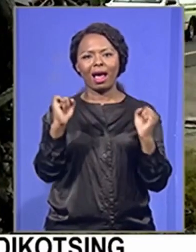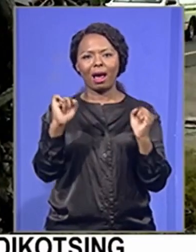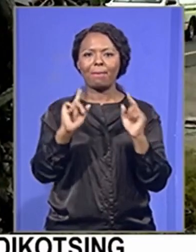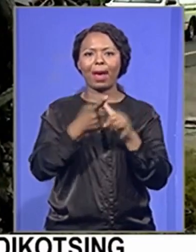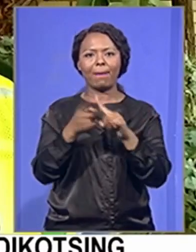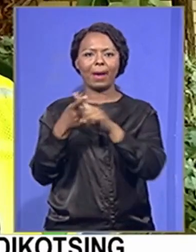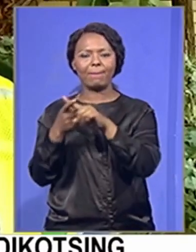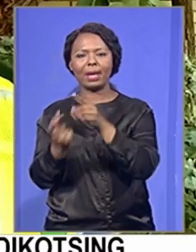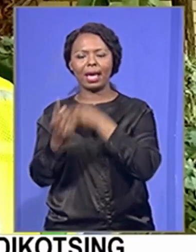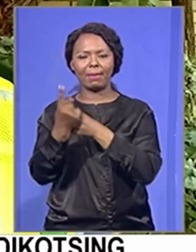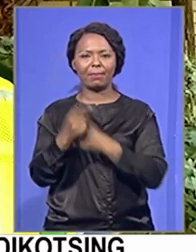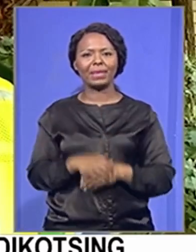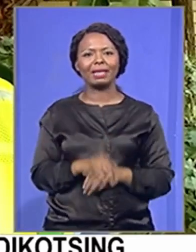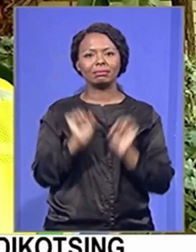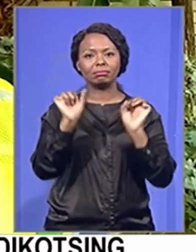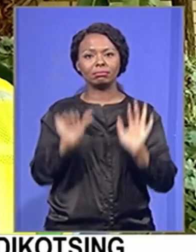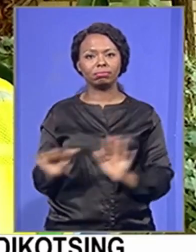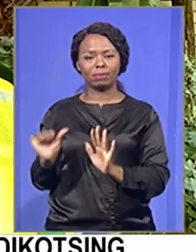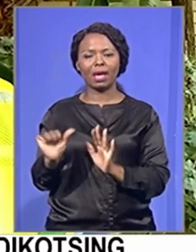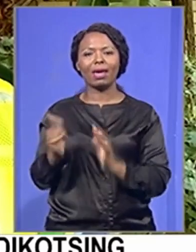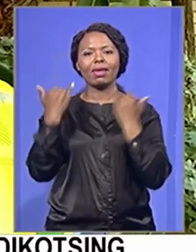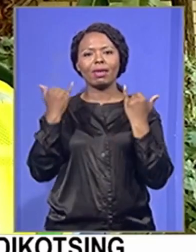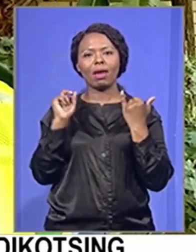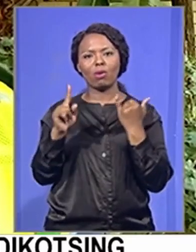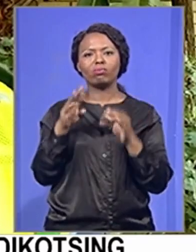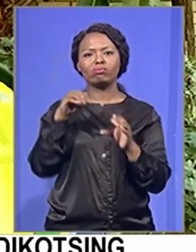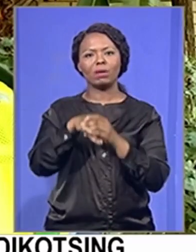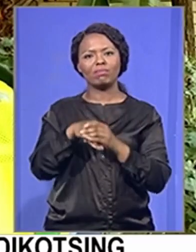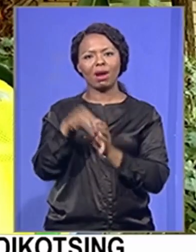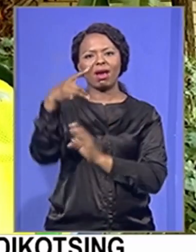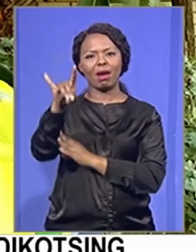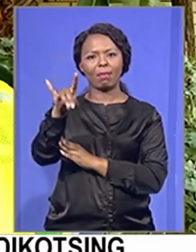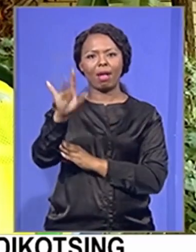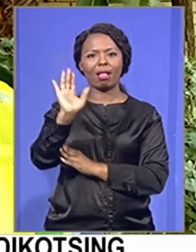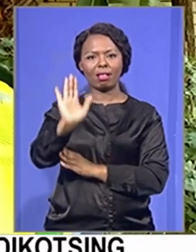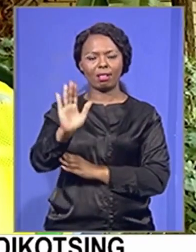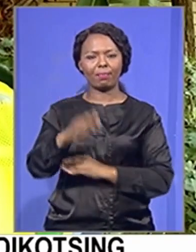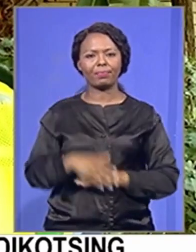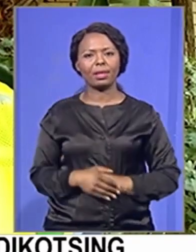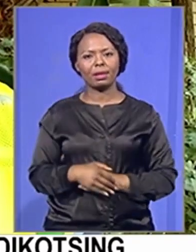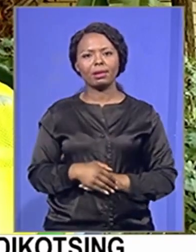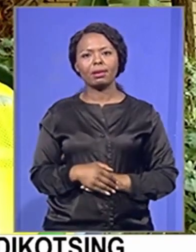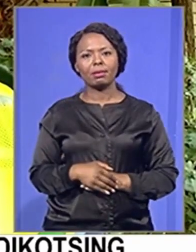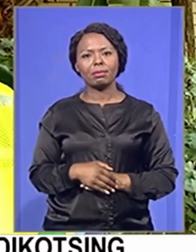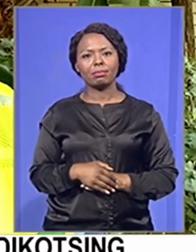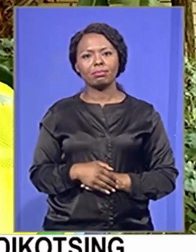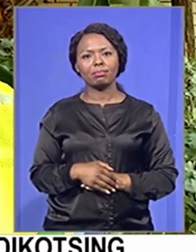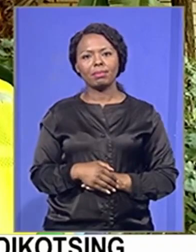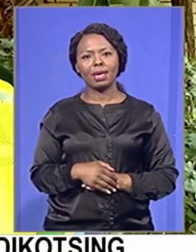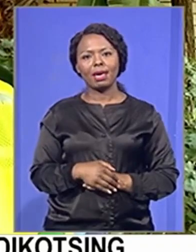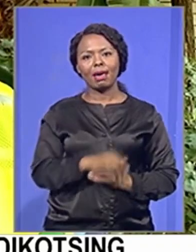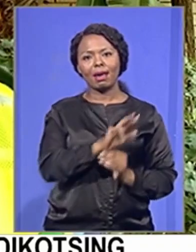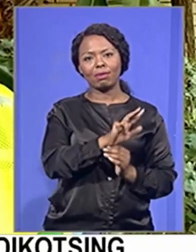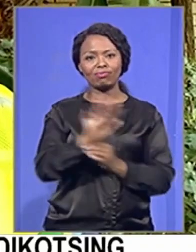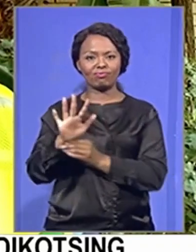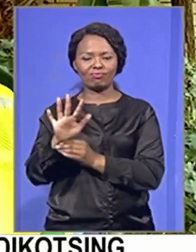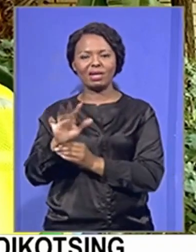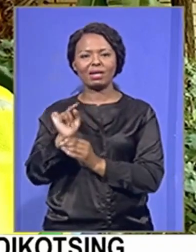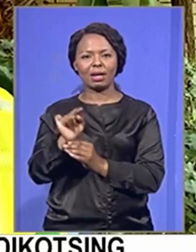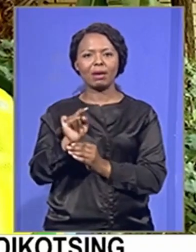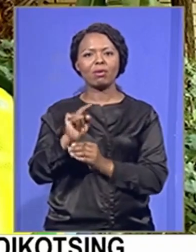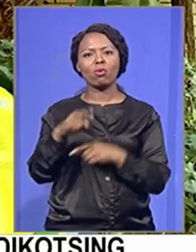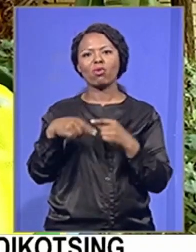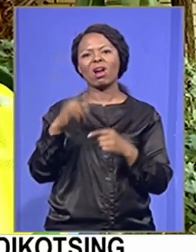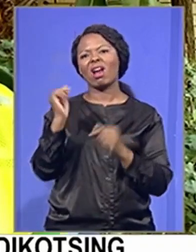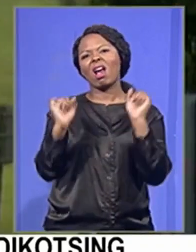dipheleu tse tsheletseng ke tse kentseng diphoofolo ka hare e be tse 85 ke mo koloi la